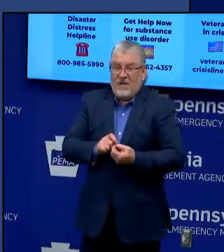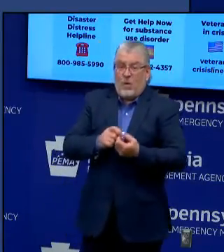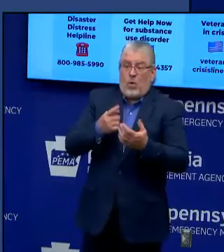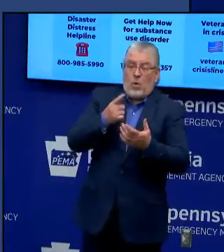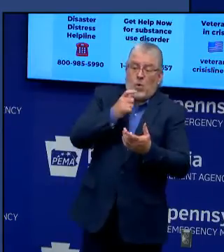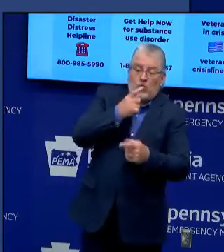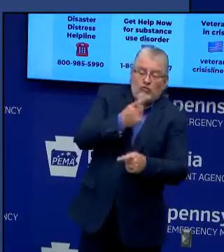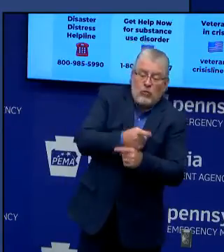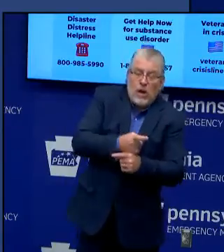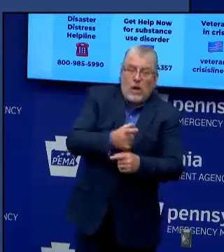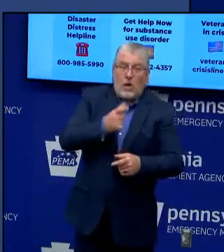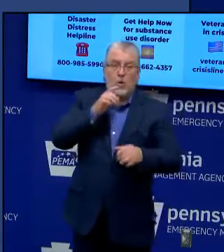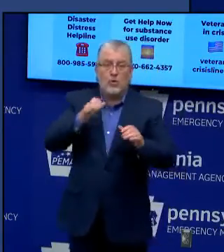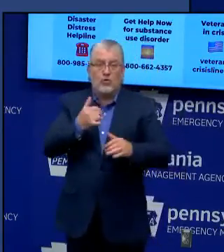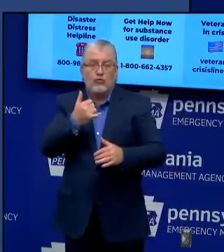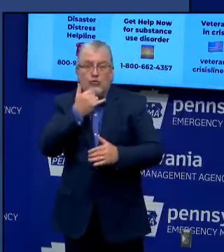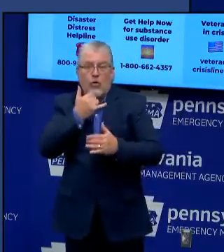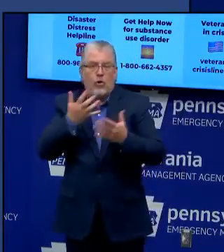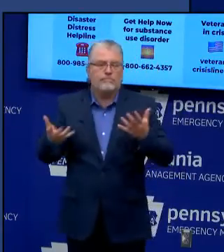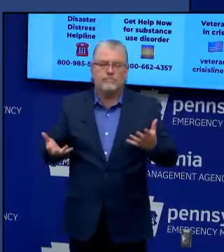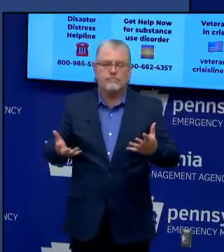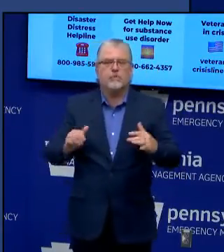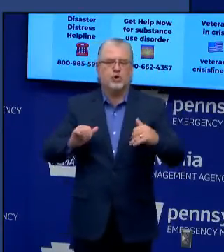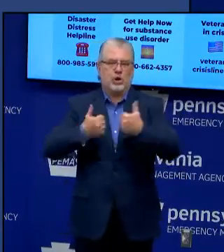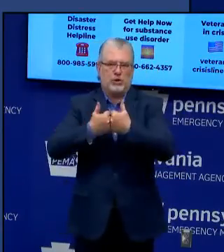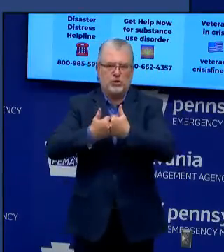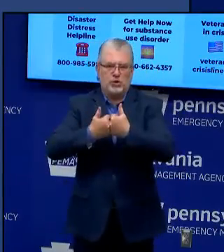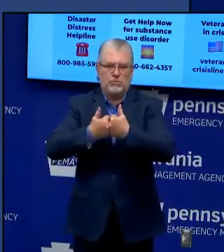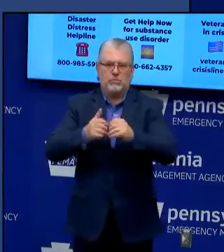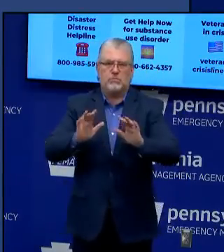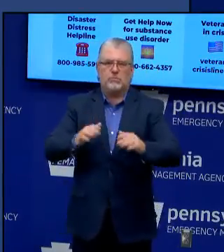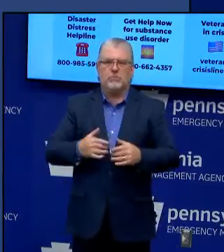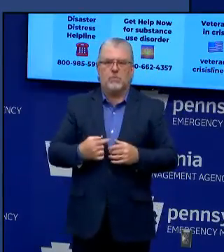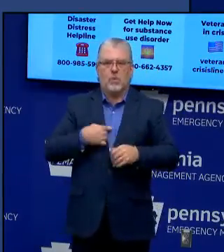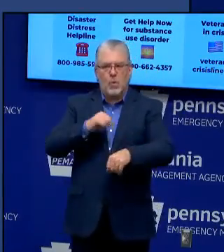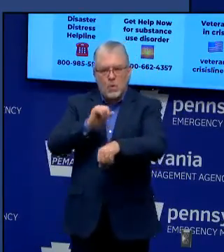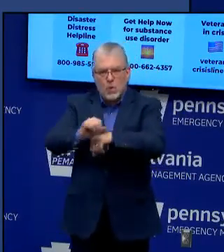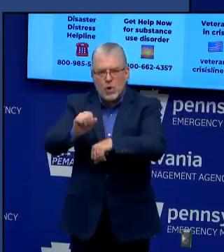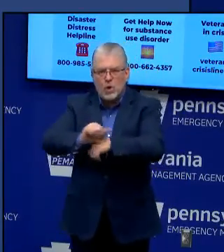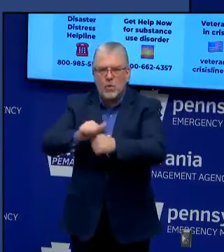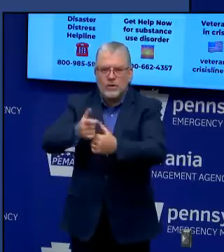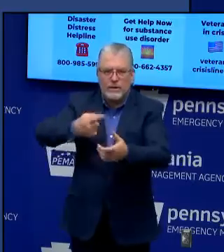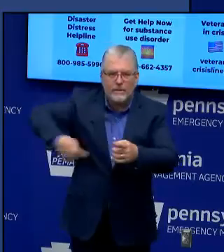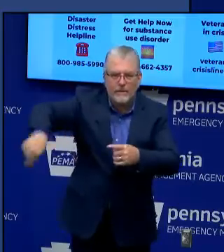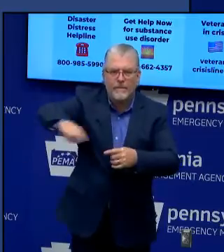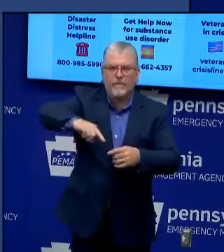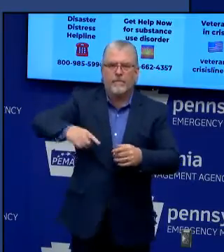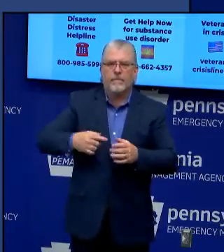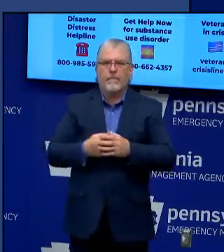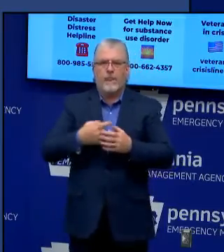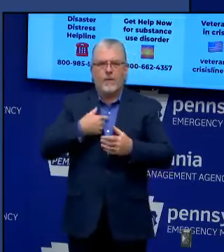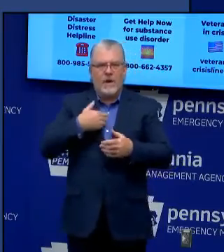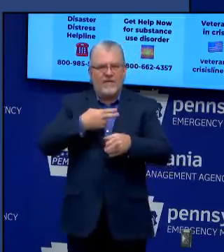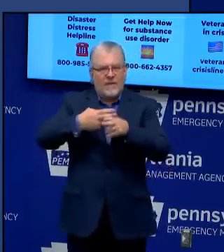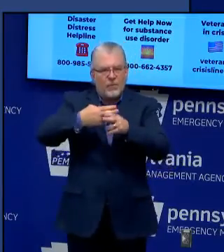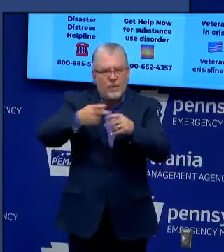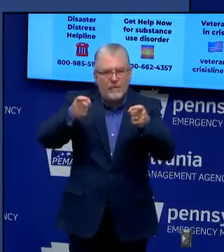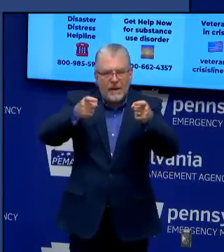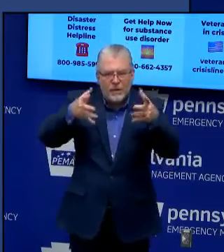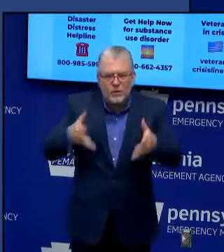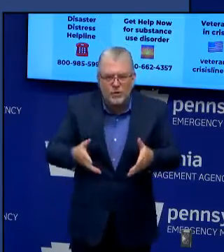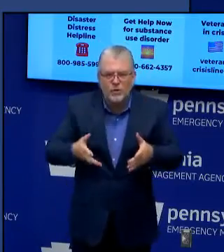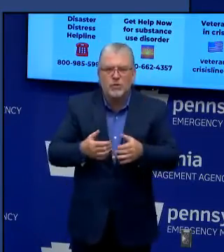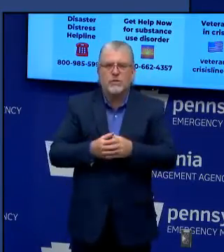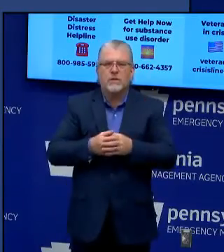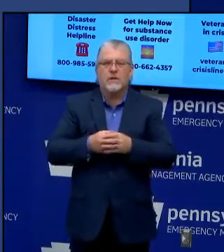situation. We are working with them. Again, we've installed a temporary manager. We have our infectious disease consultants working with them every day, and we will